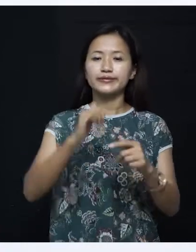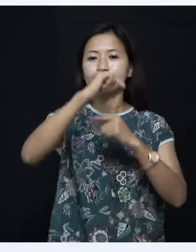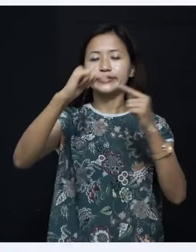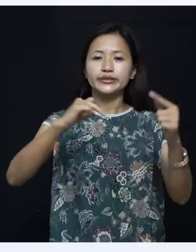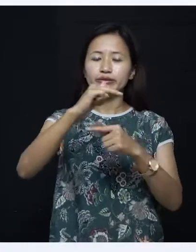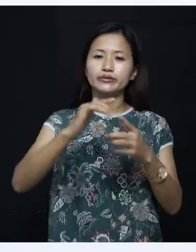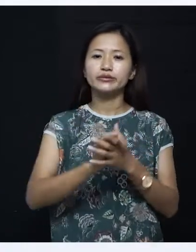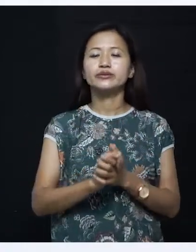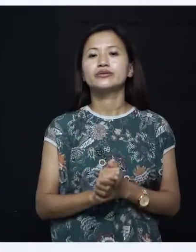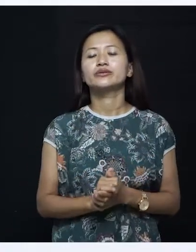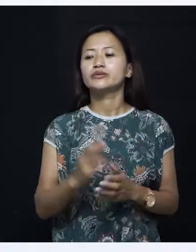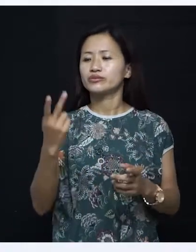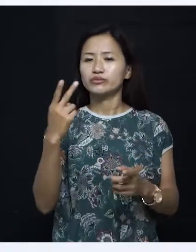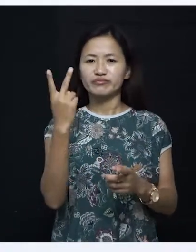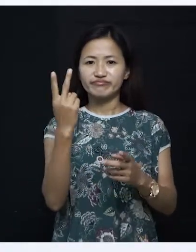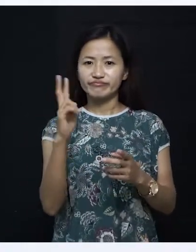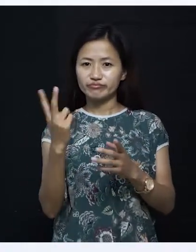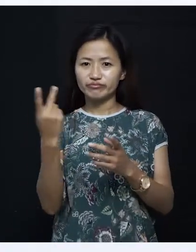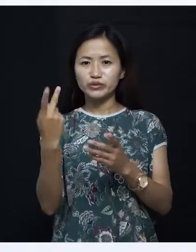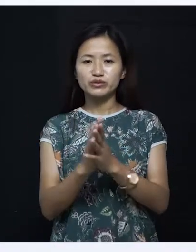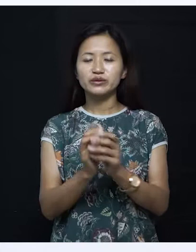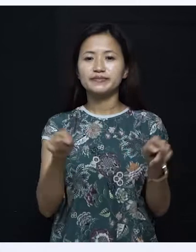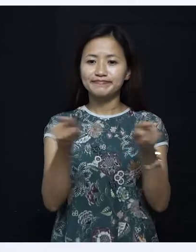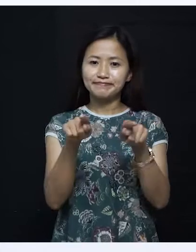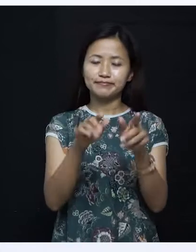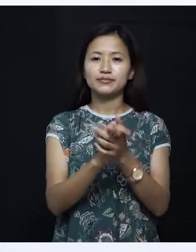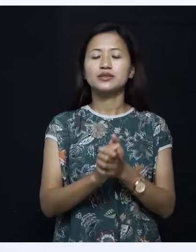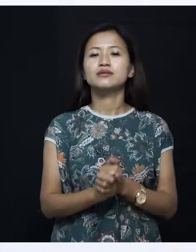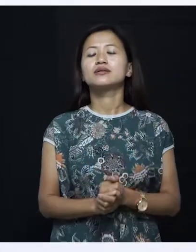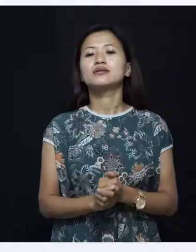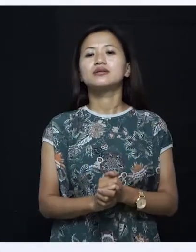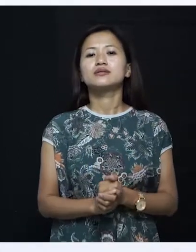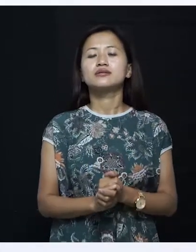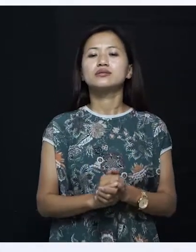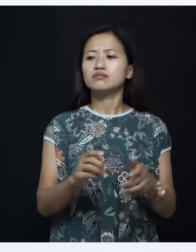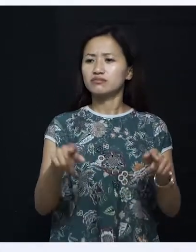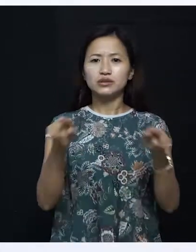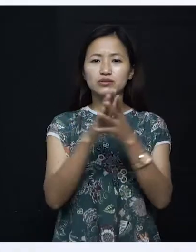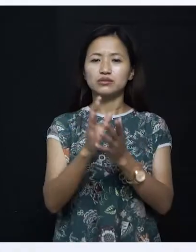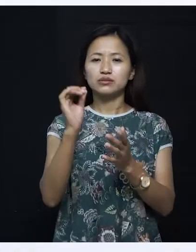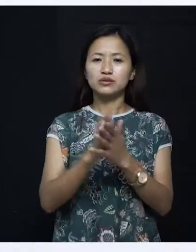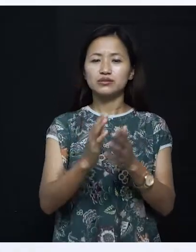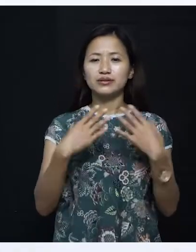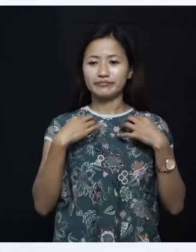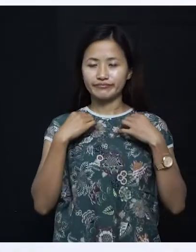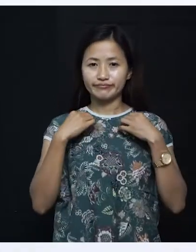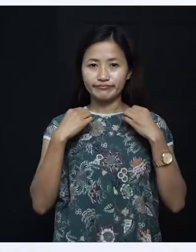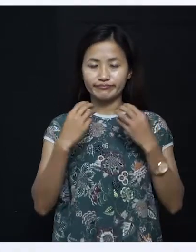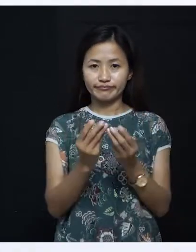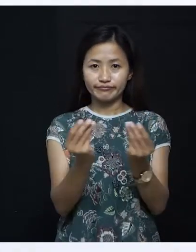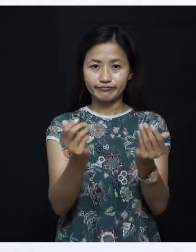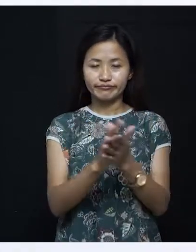one, these two are related in the sense both of them are to do with garments. Okay, that is